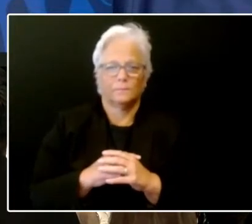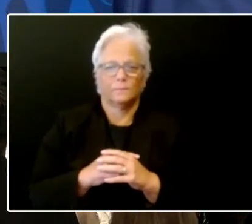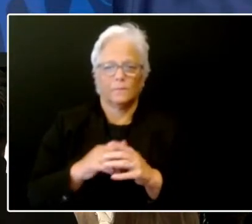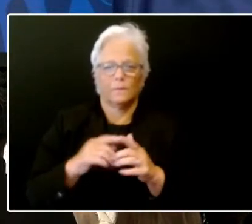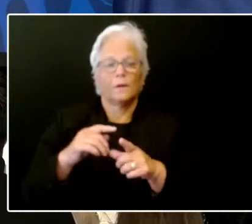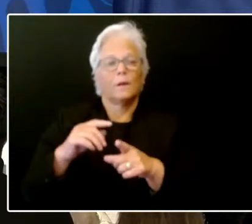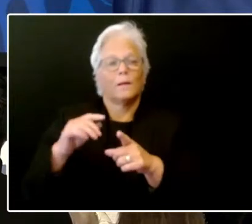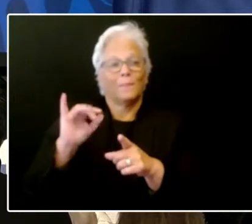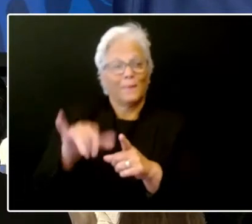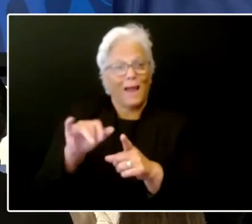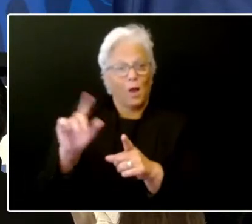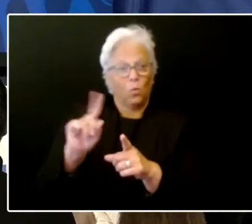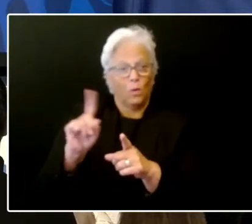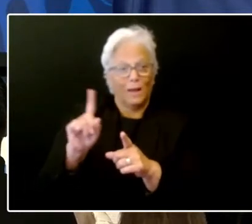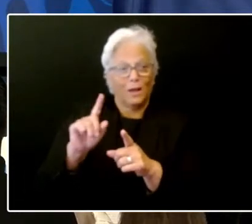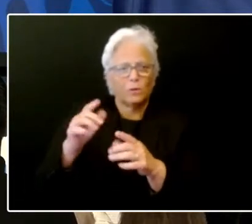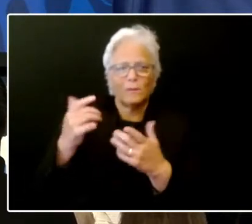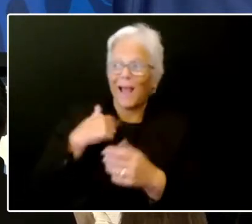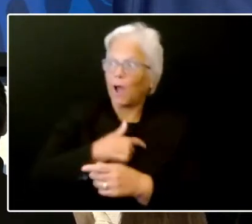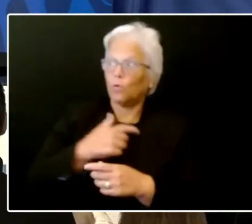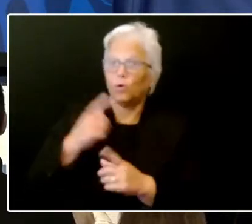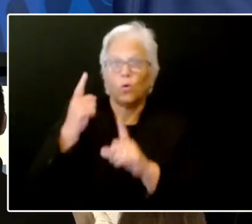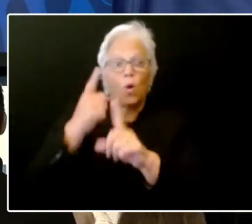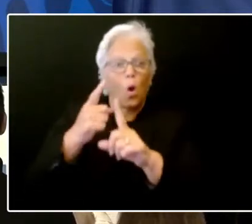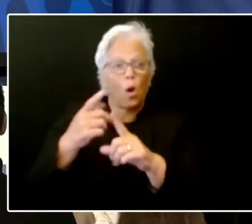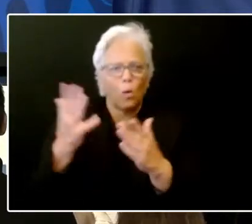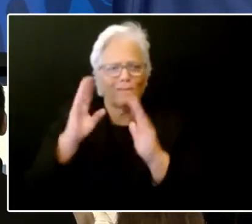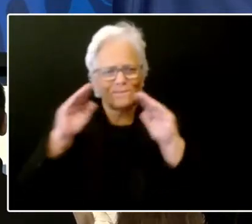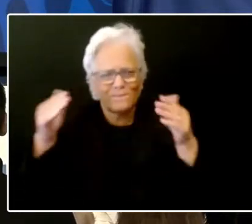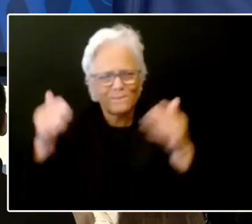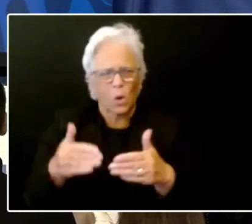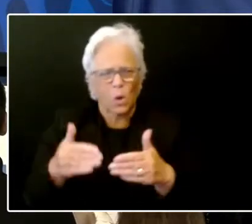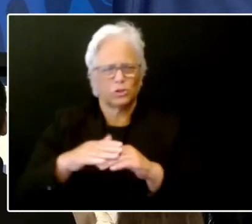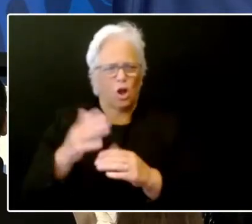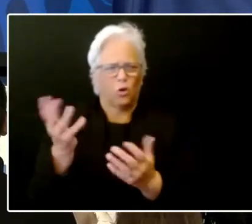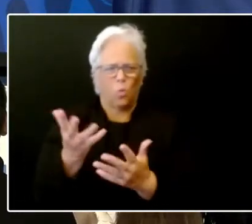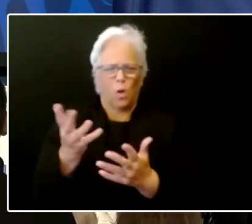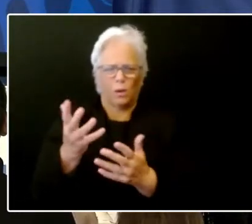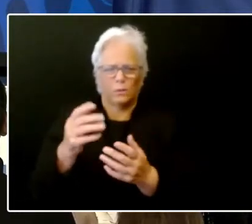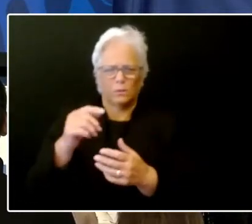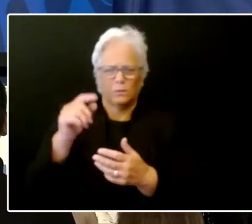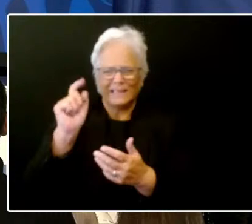recently, the Supreme Court of the United States